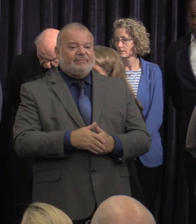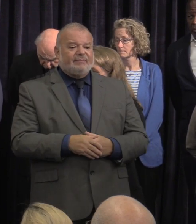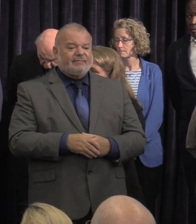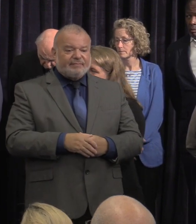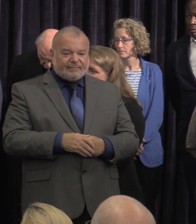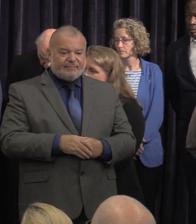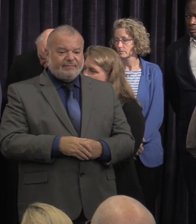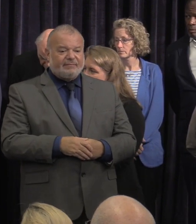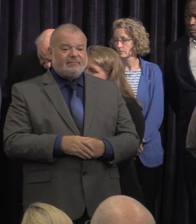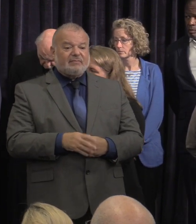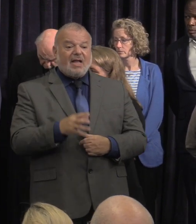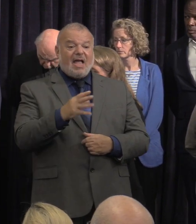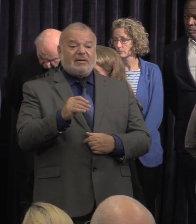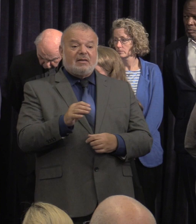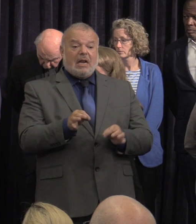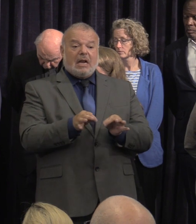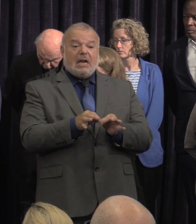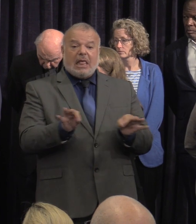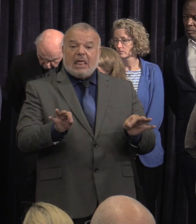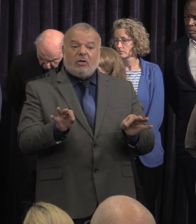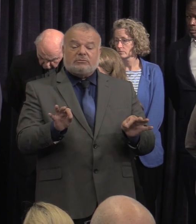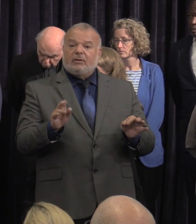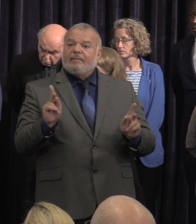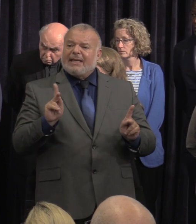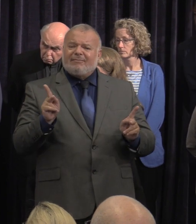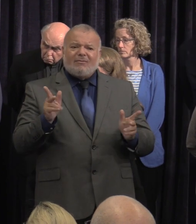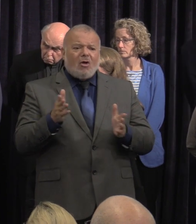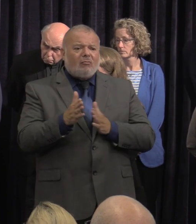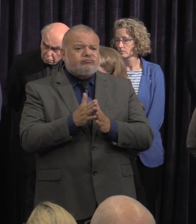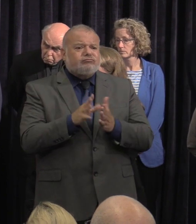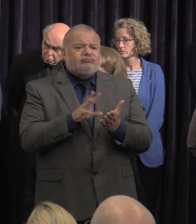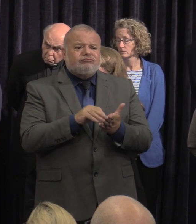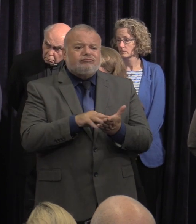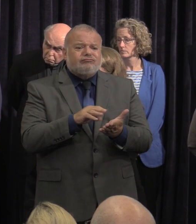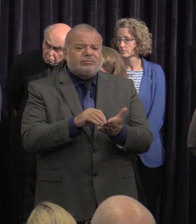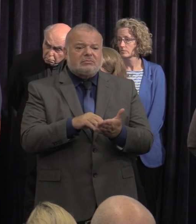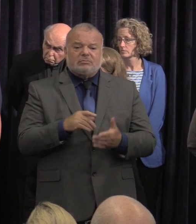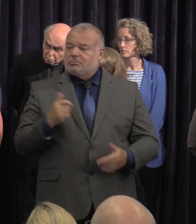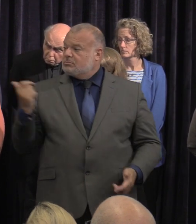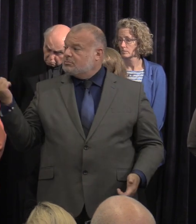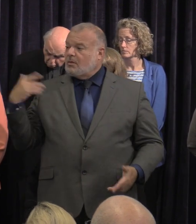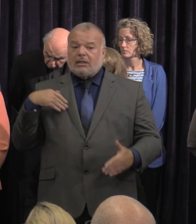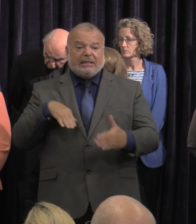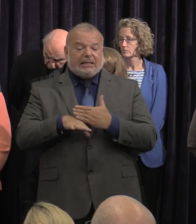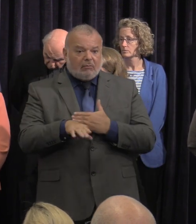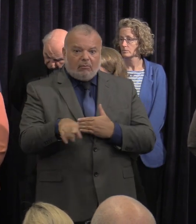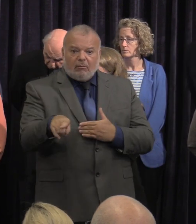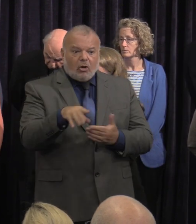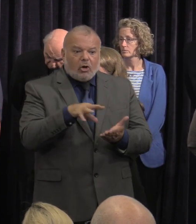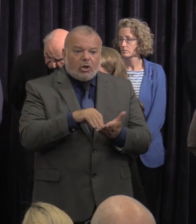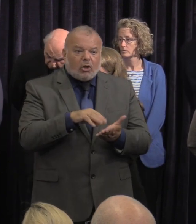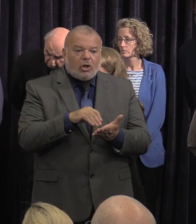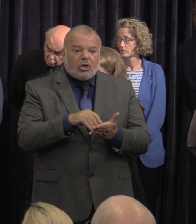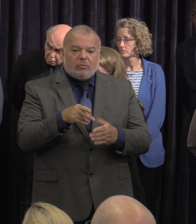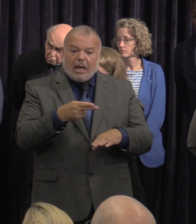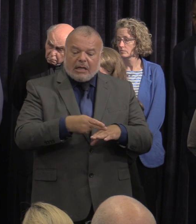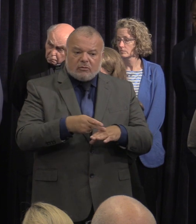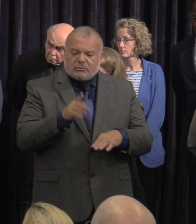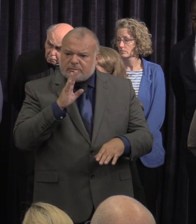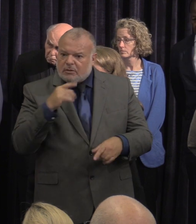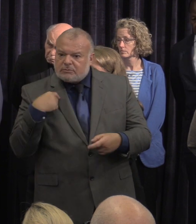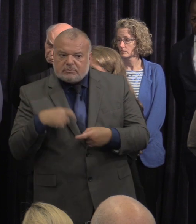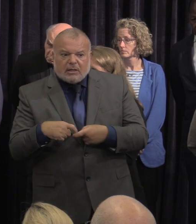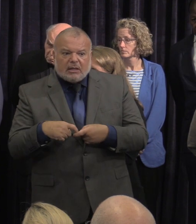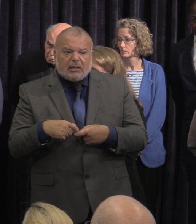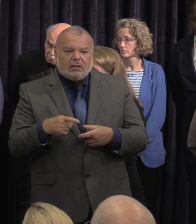the language capabilities. I was very struck in meeting migrants who happened to be from Haiti originally,